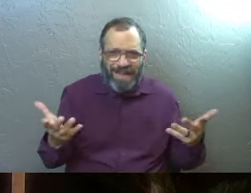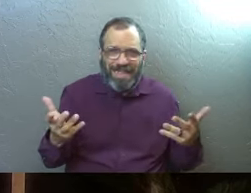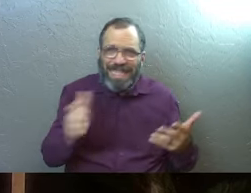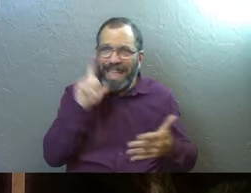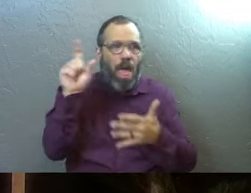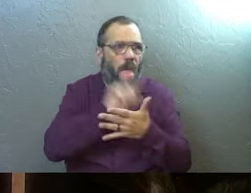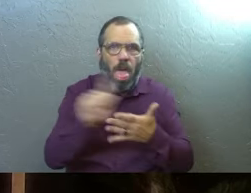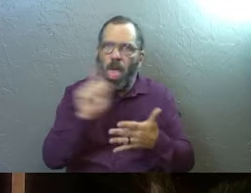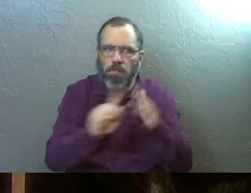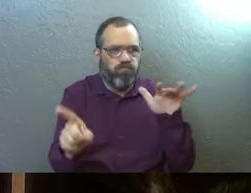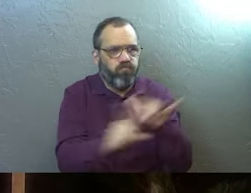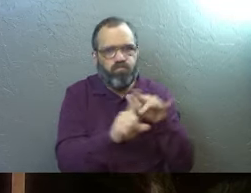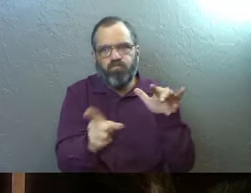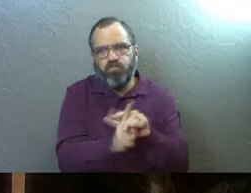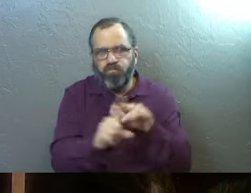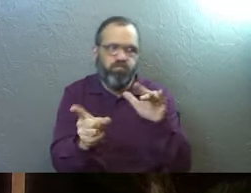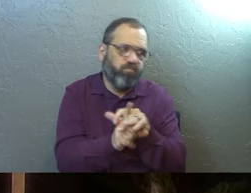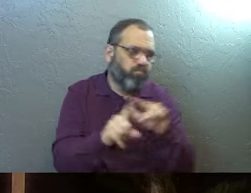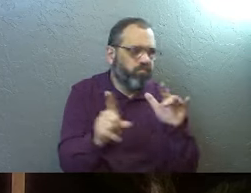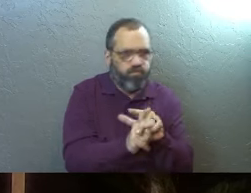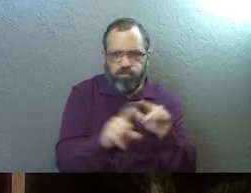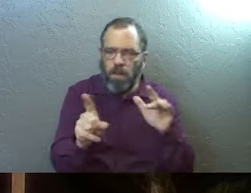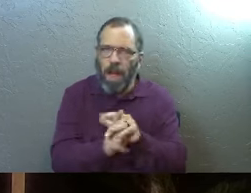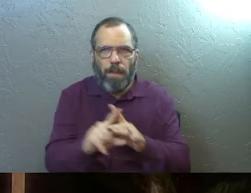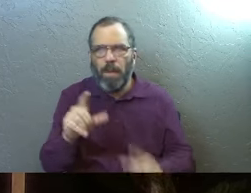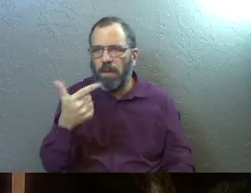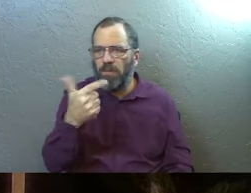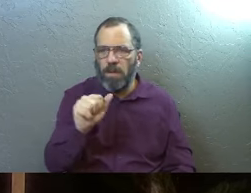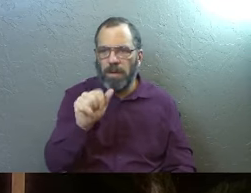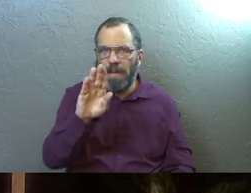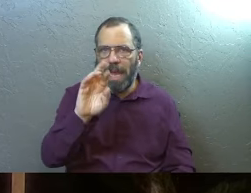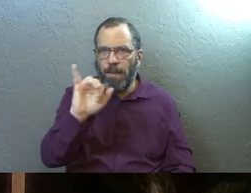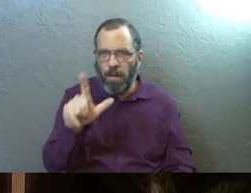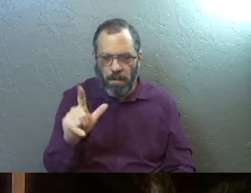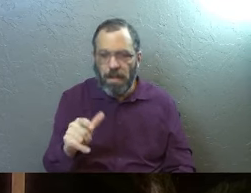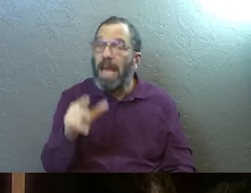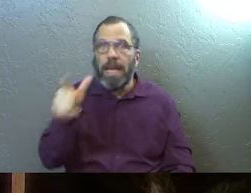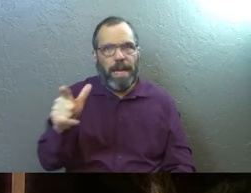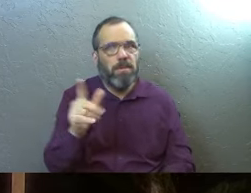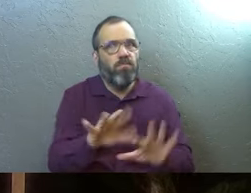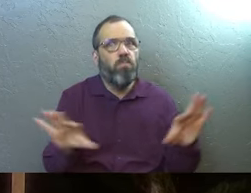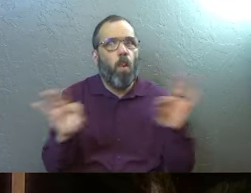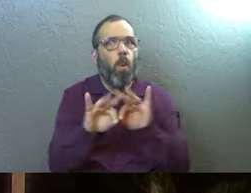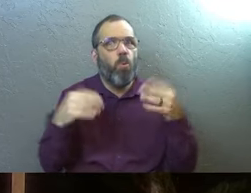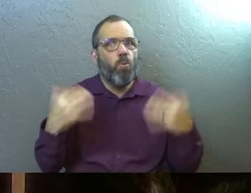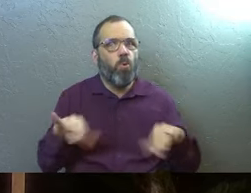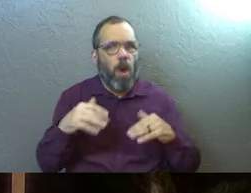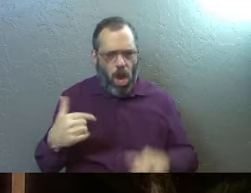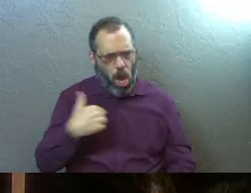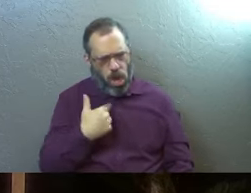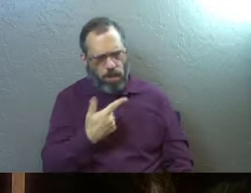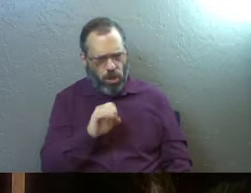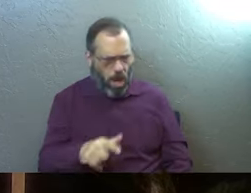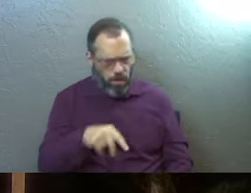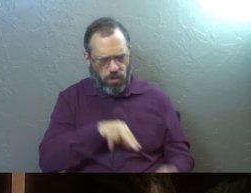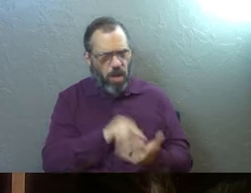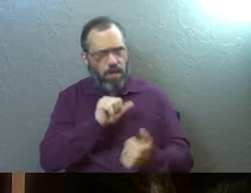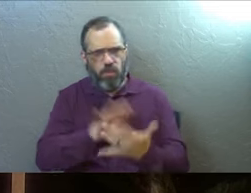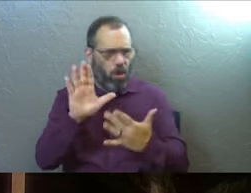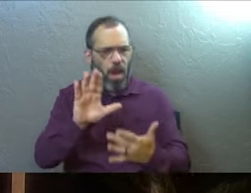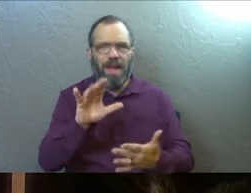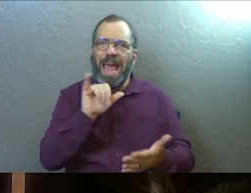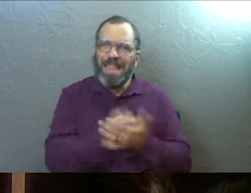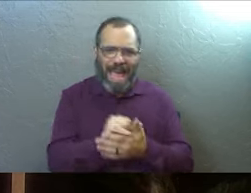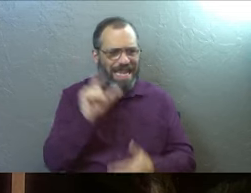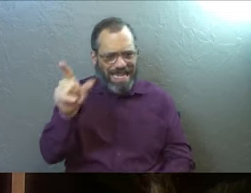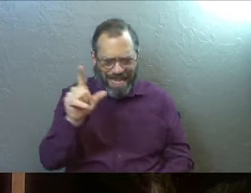a weekly occurrence for the people of God, for Gabriel to show up. It's a big deal. I am Gabriel. I stand in the very presence of God.